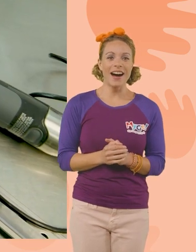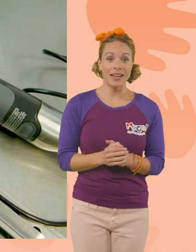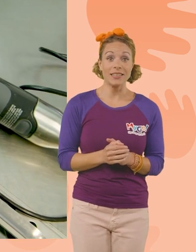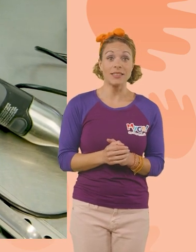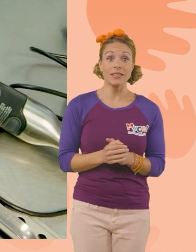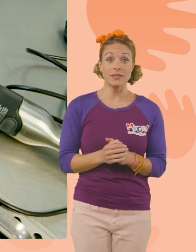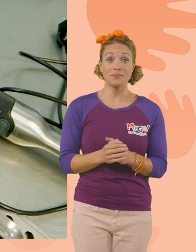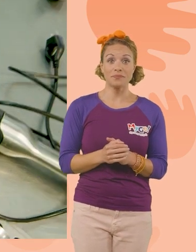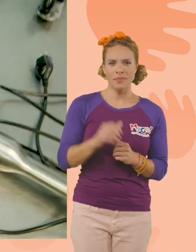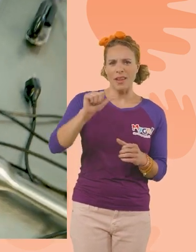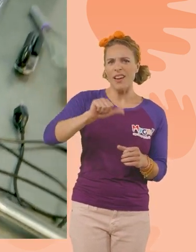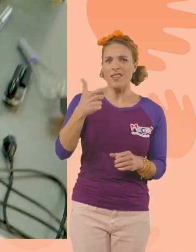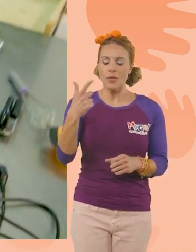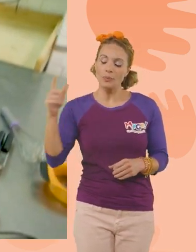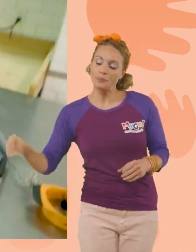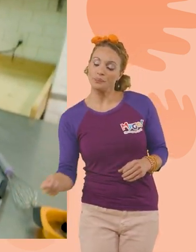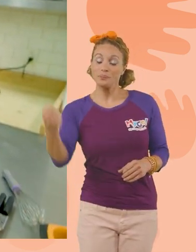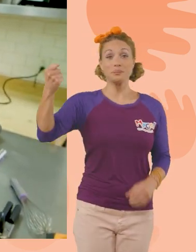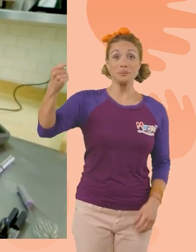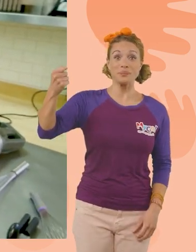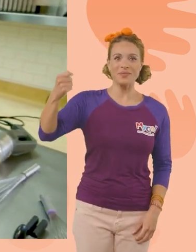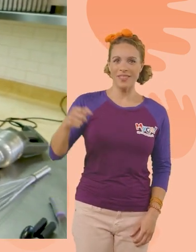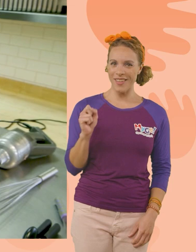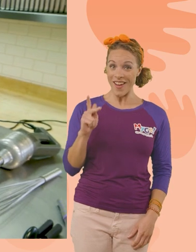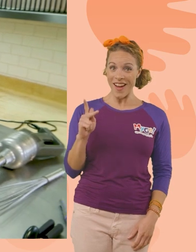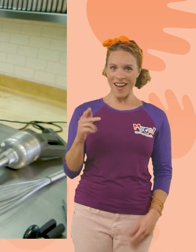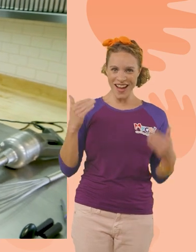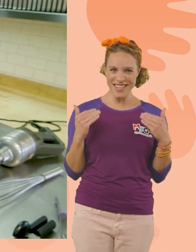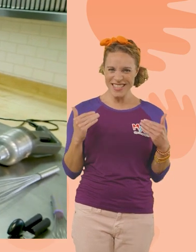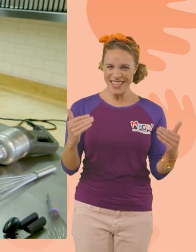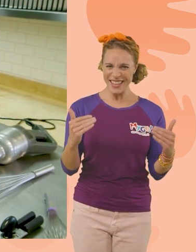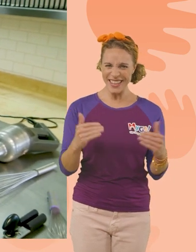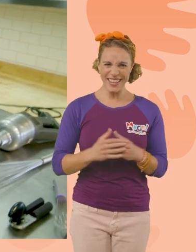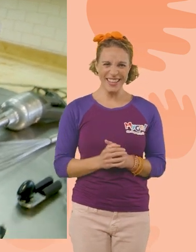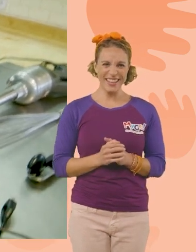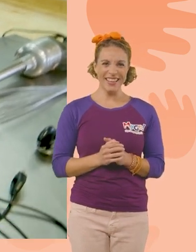Let's grab another scoop. Okay, here we go.